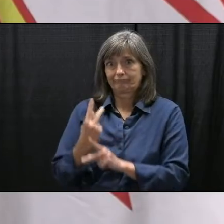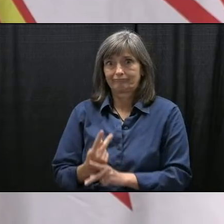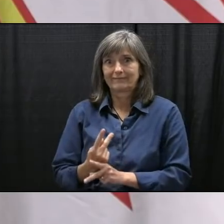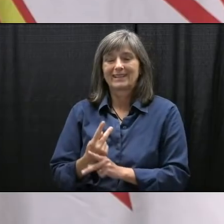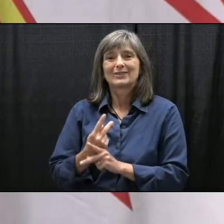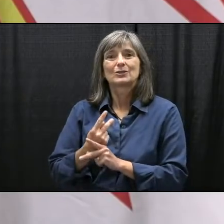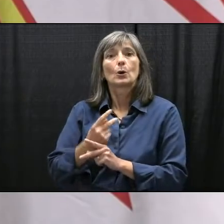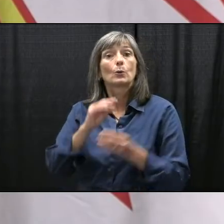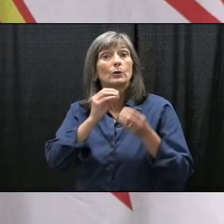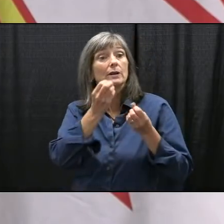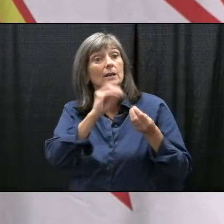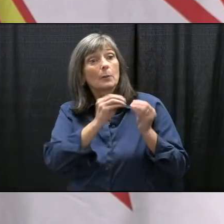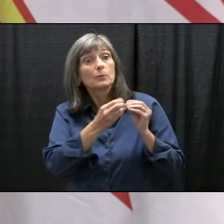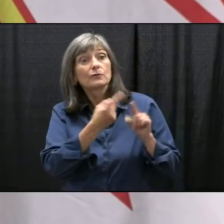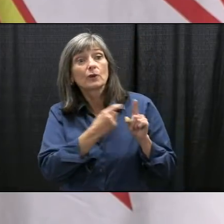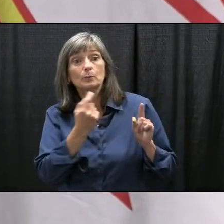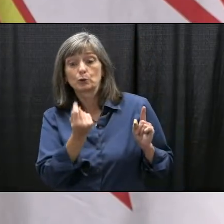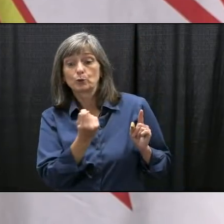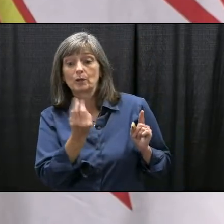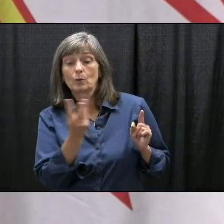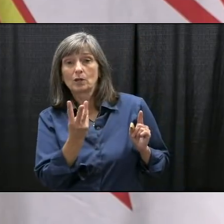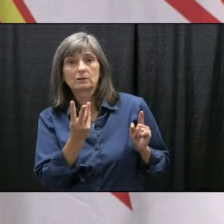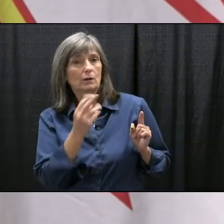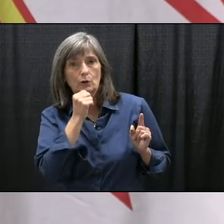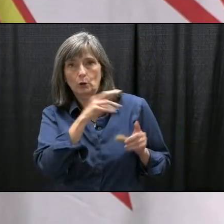not included in this, but it's pretty recent.